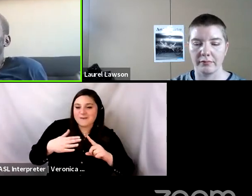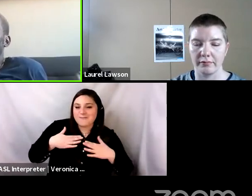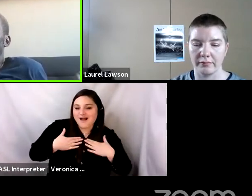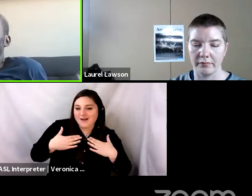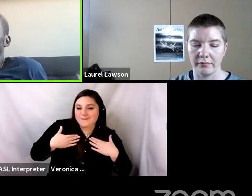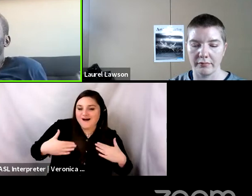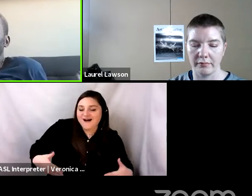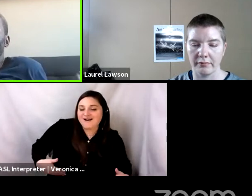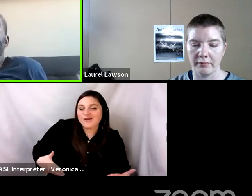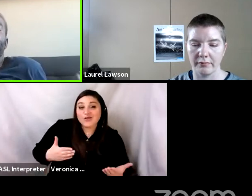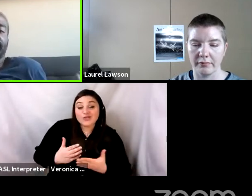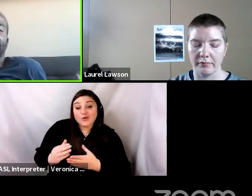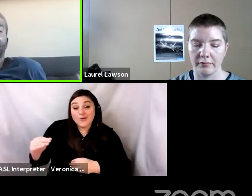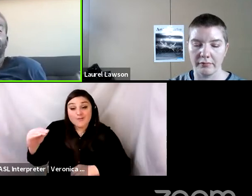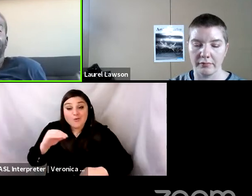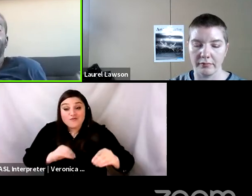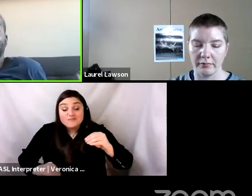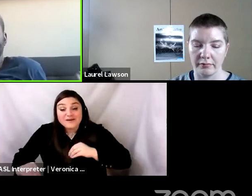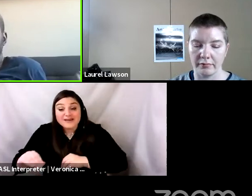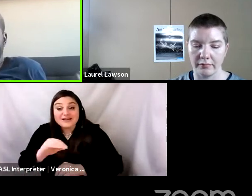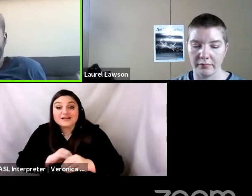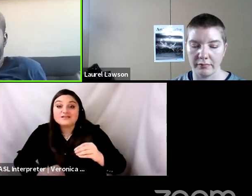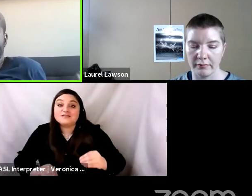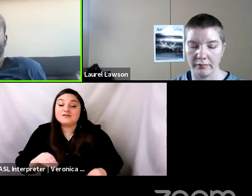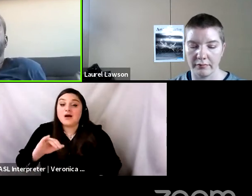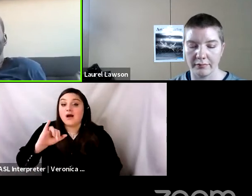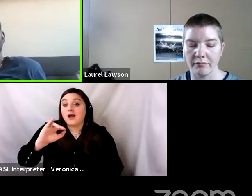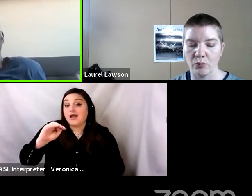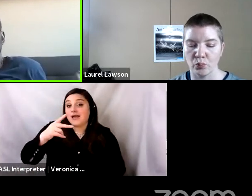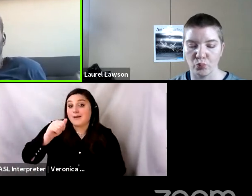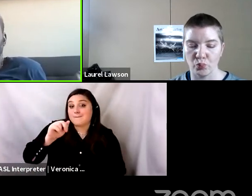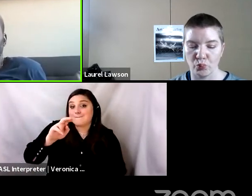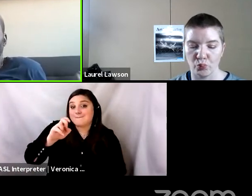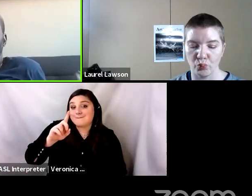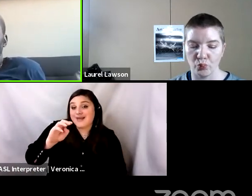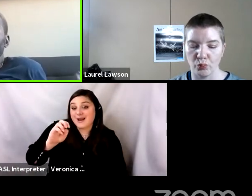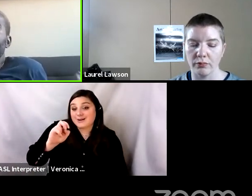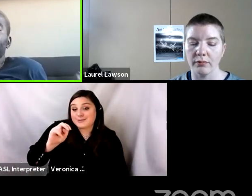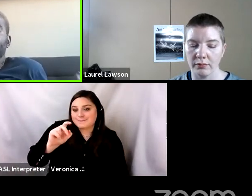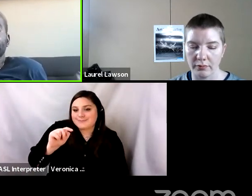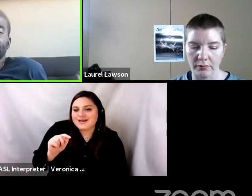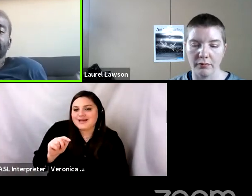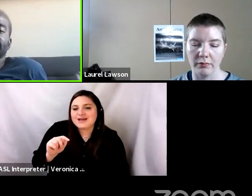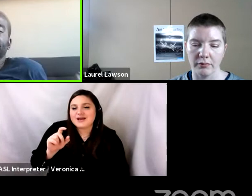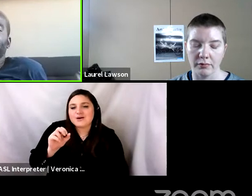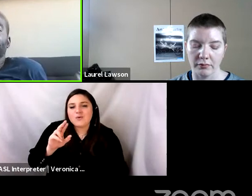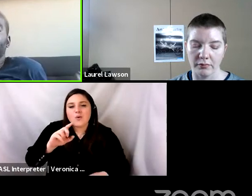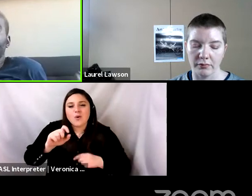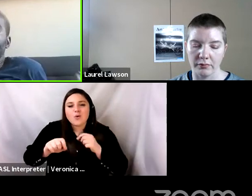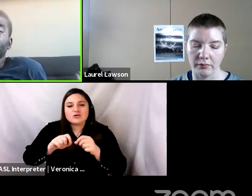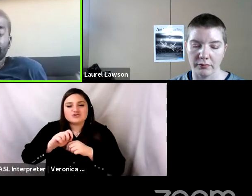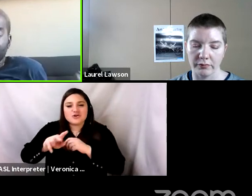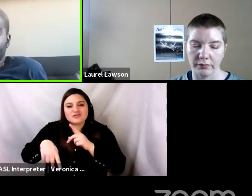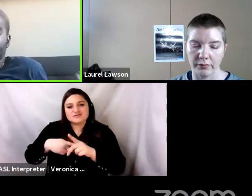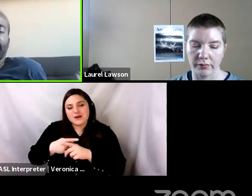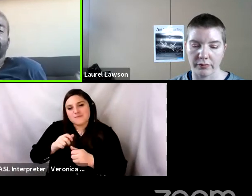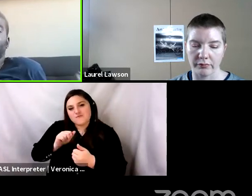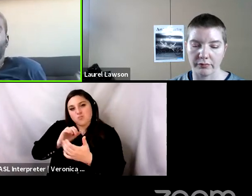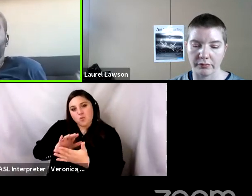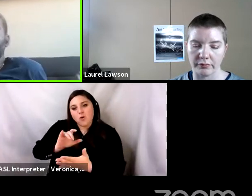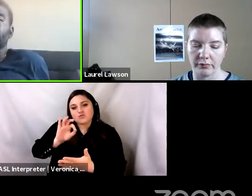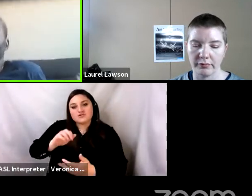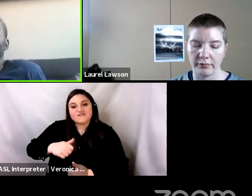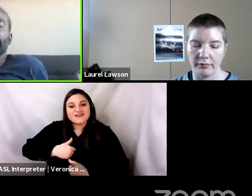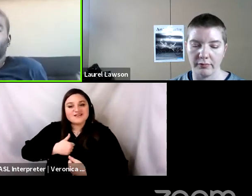also because it's expressive in a certain way versus maybe a more